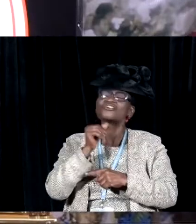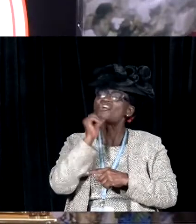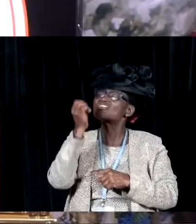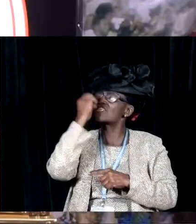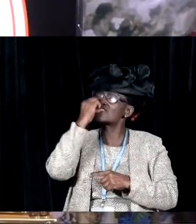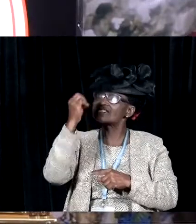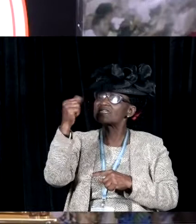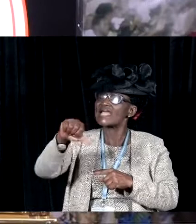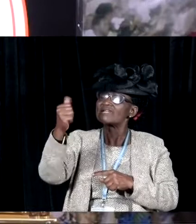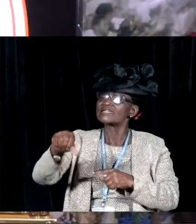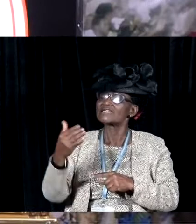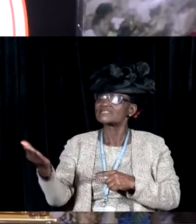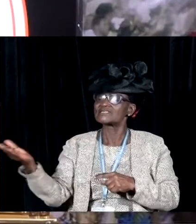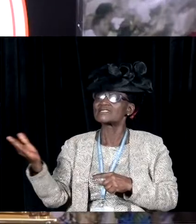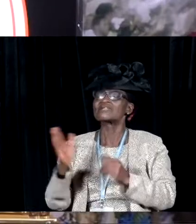praying,